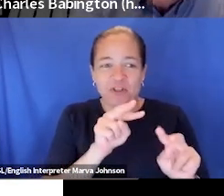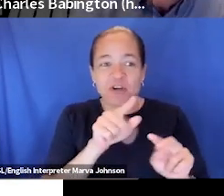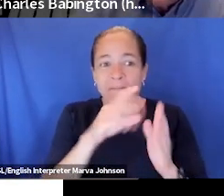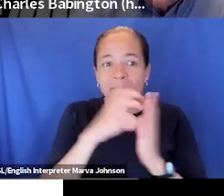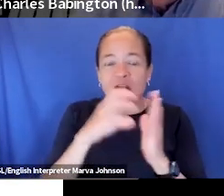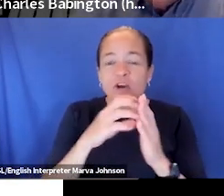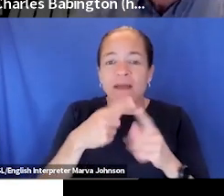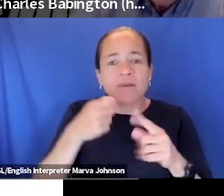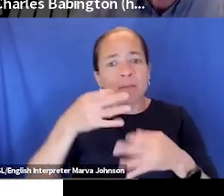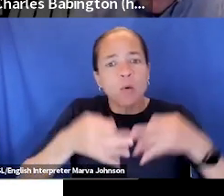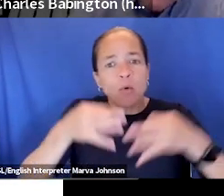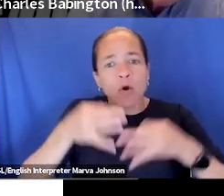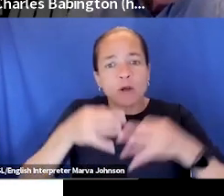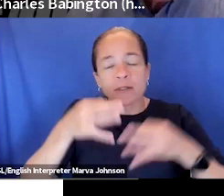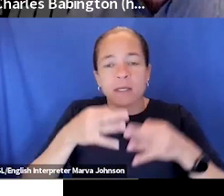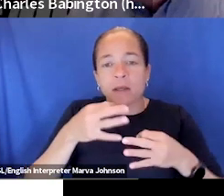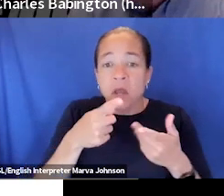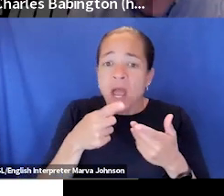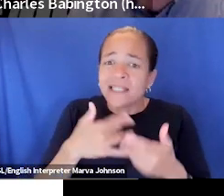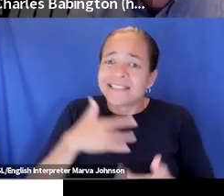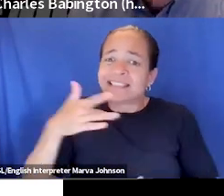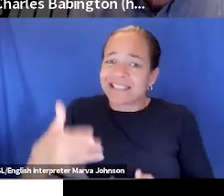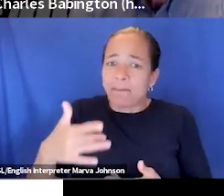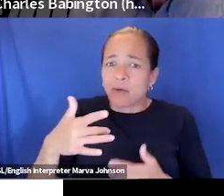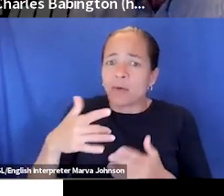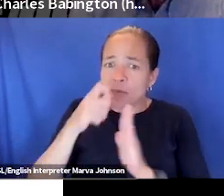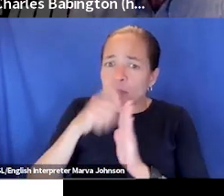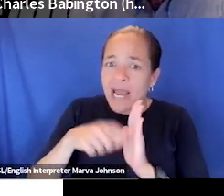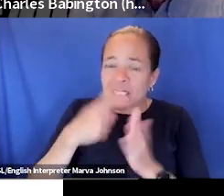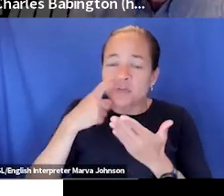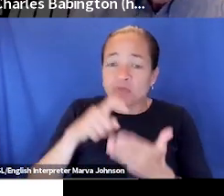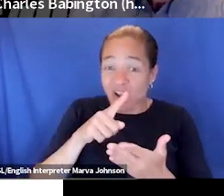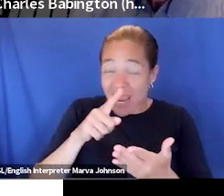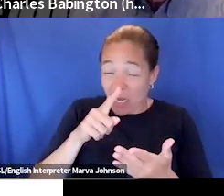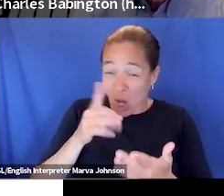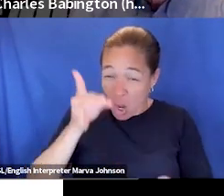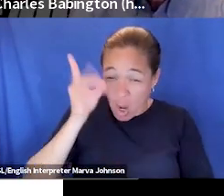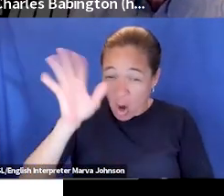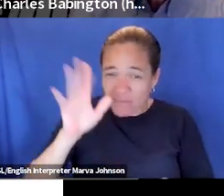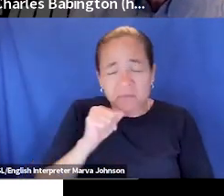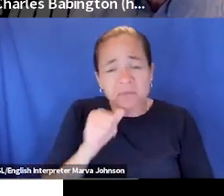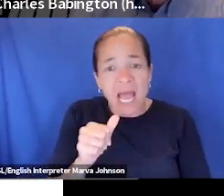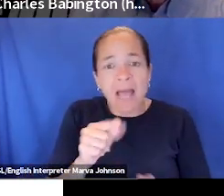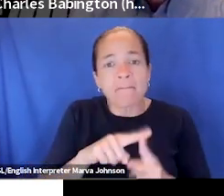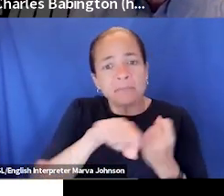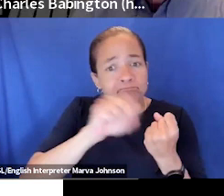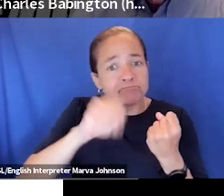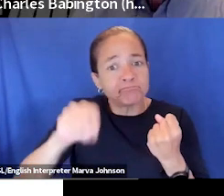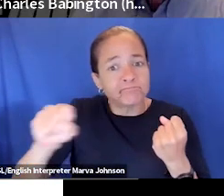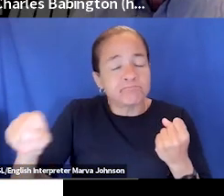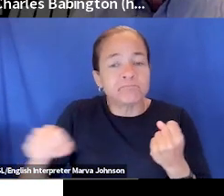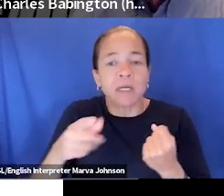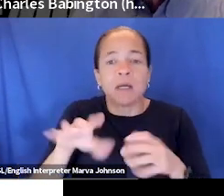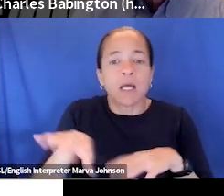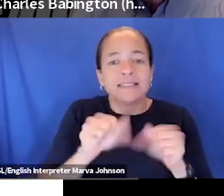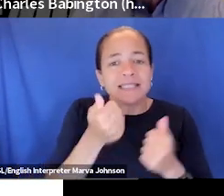writing that you see. It's not abhorrent. It's grammatical, but it's kind of wordy and kind of flabby. Take a few minutes. I want